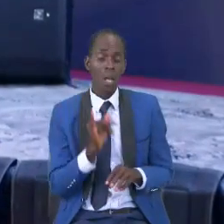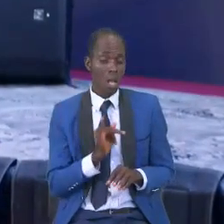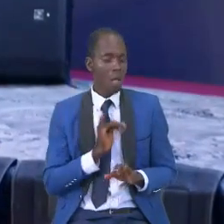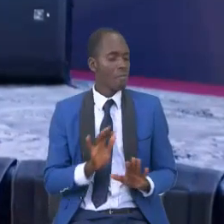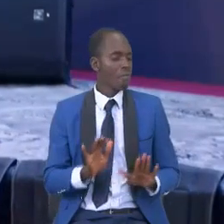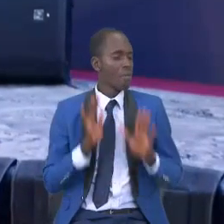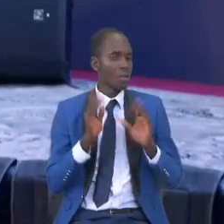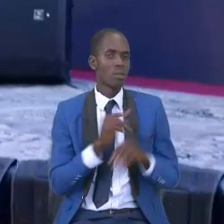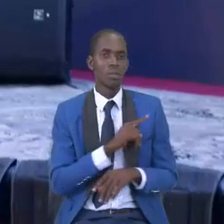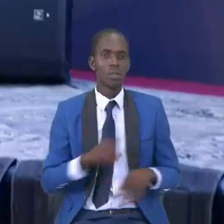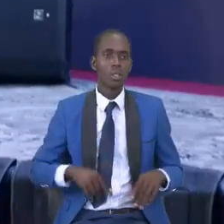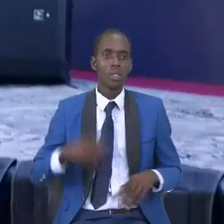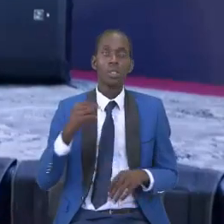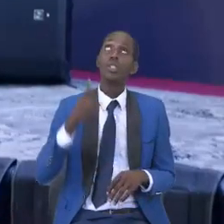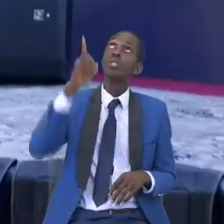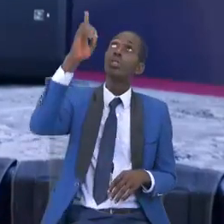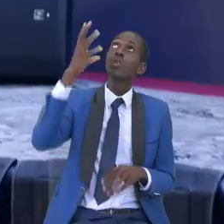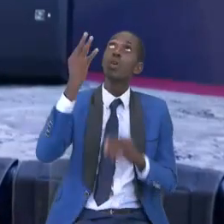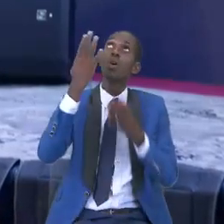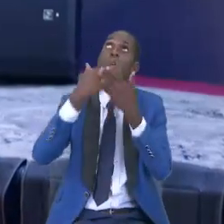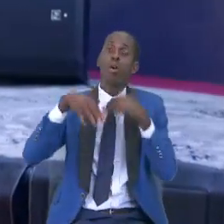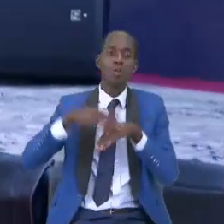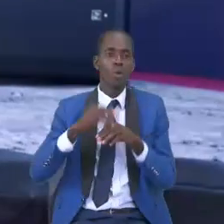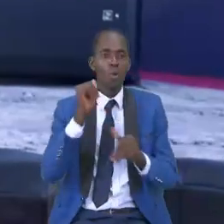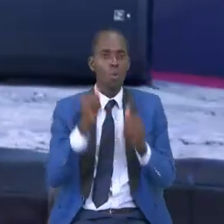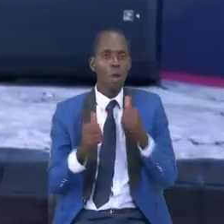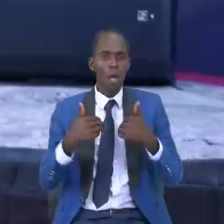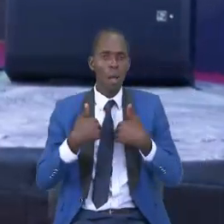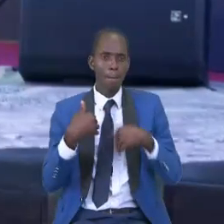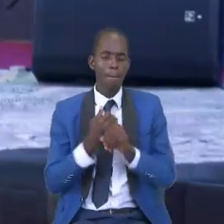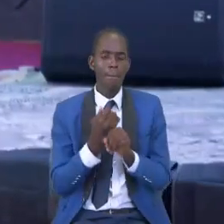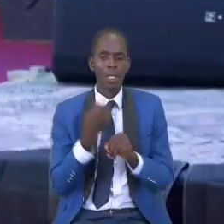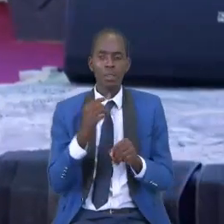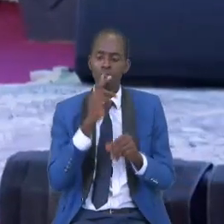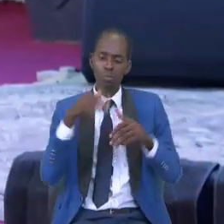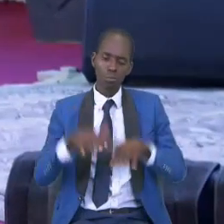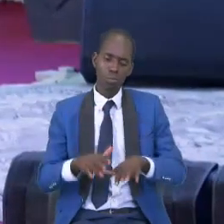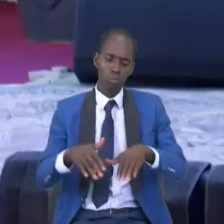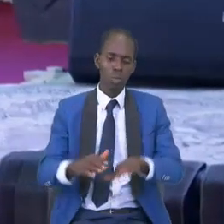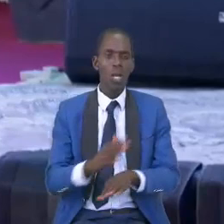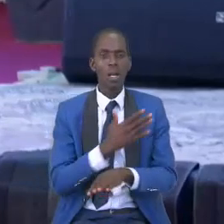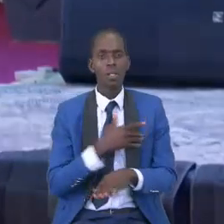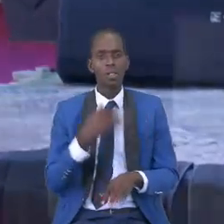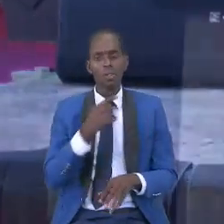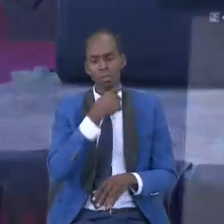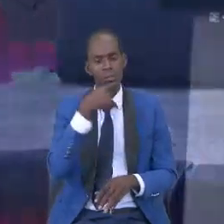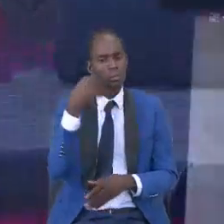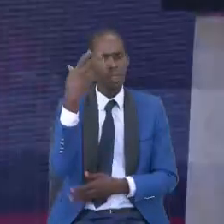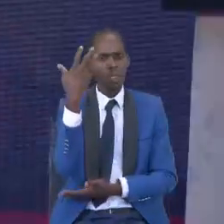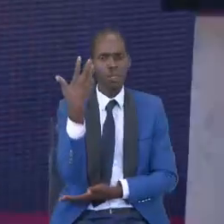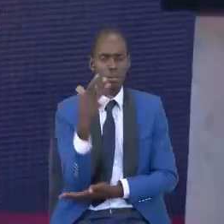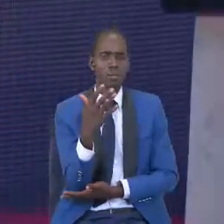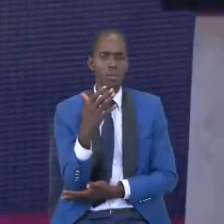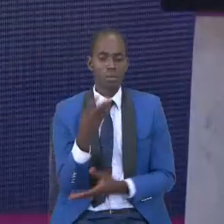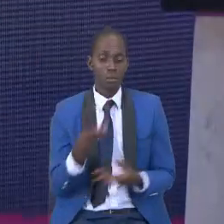has made the sea and the dry land. Jonah, I thought you should have known that before you got into that